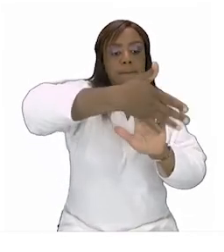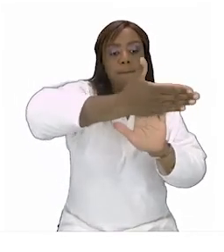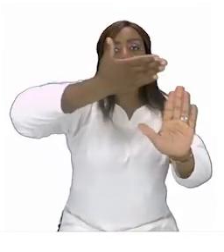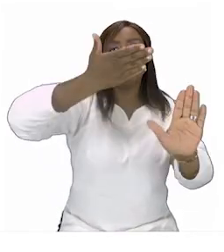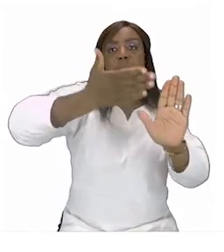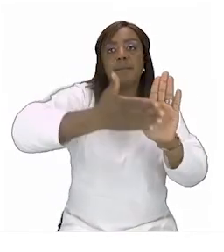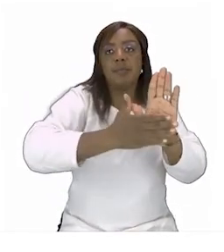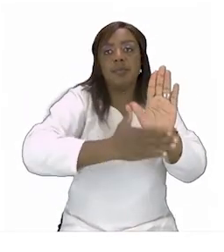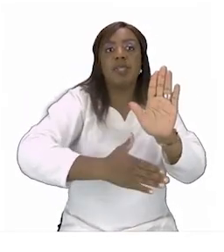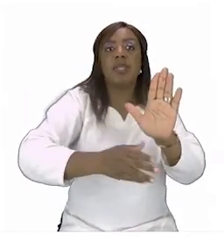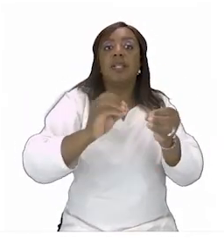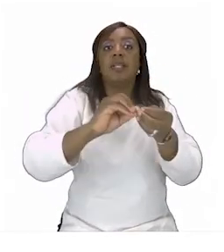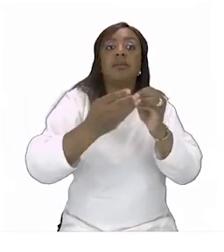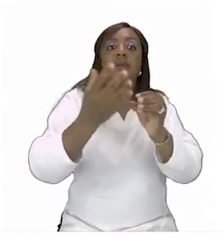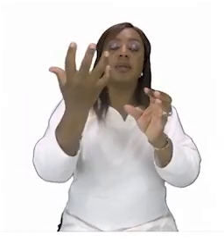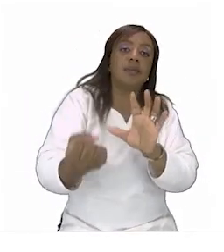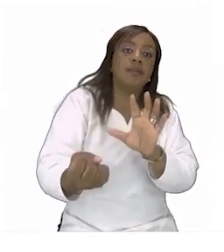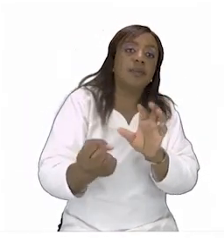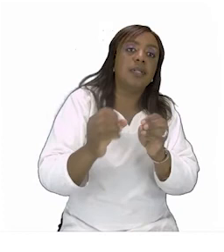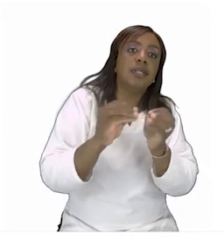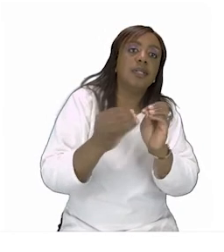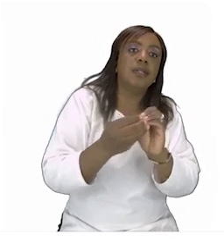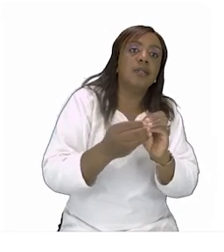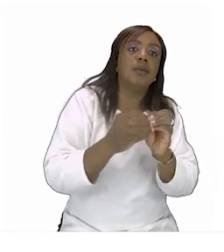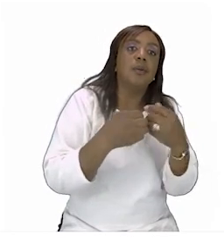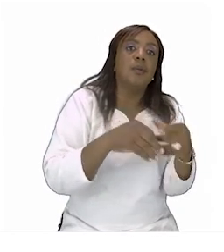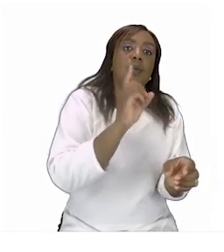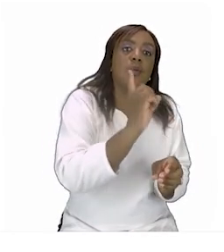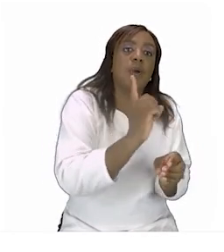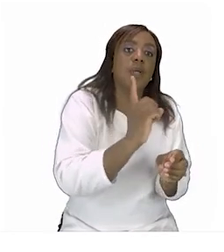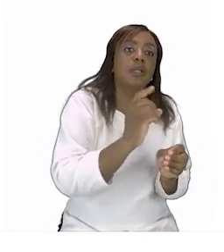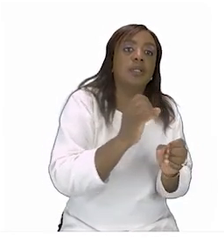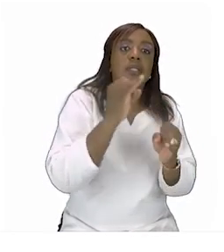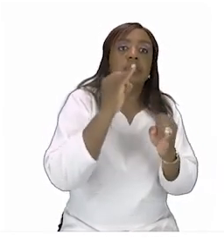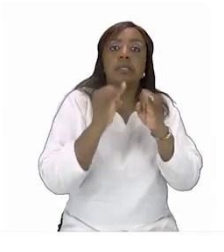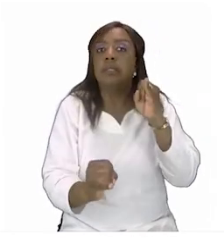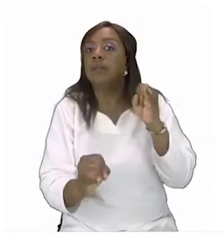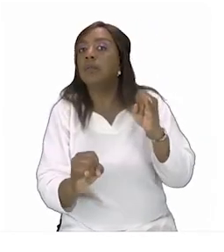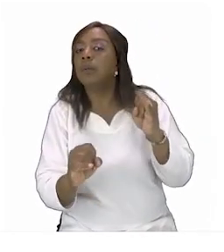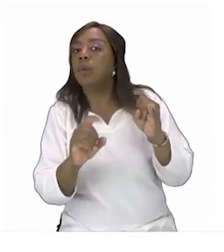And both of the boxes, the numbers start at 1 and will end at